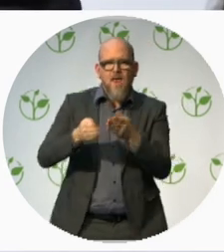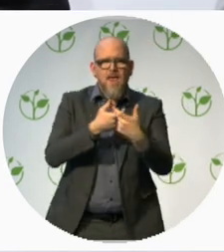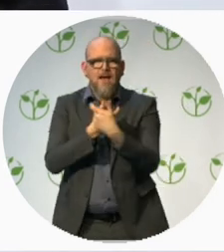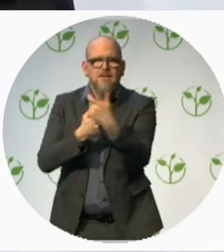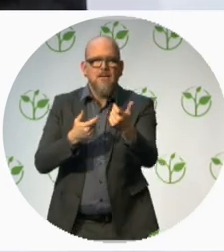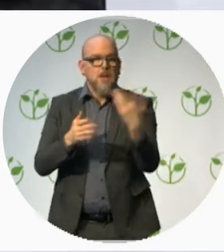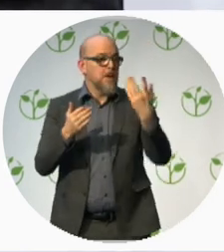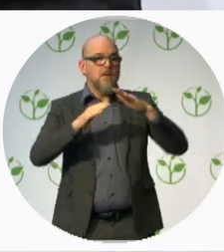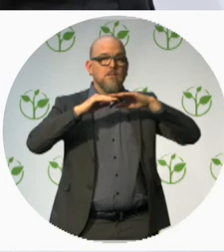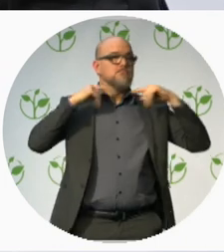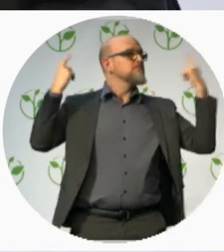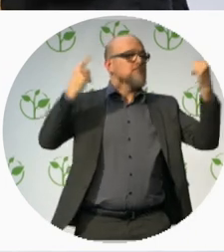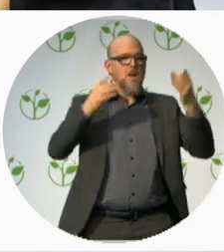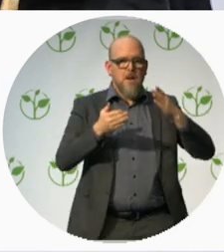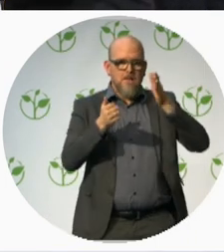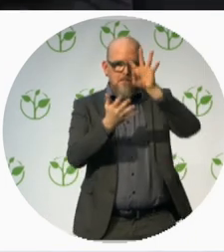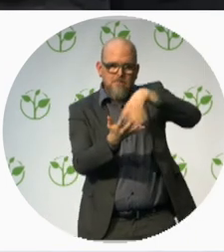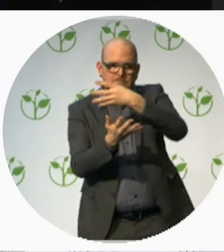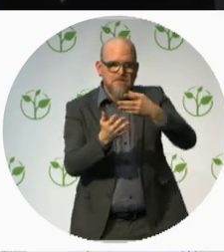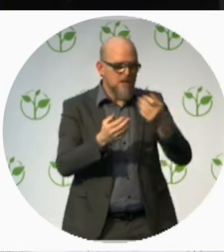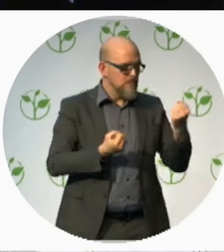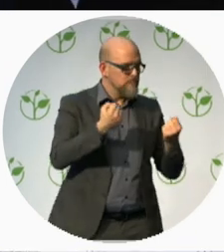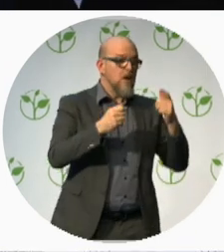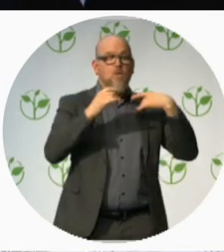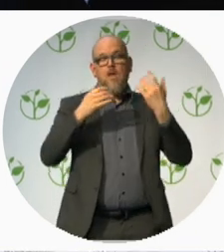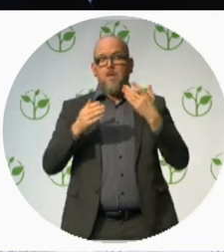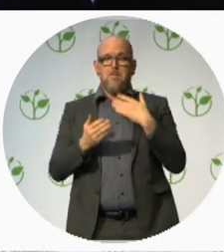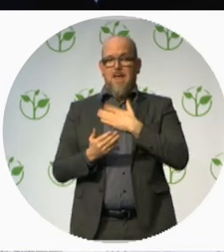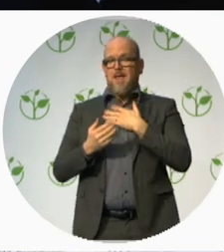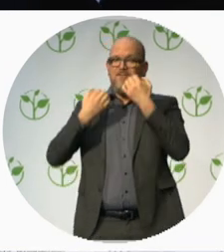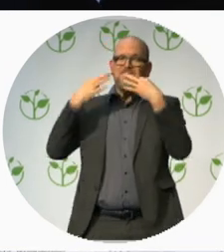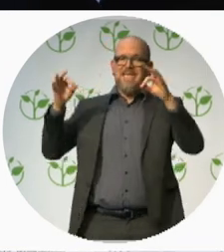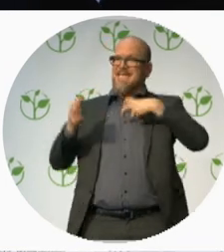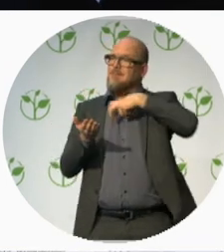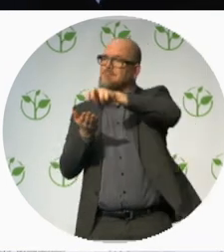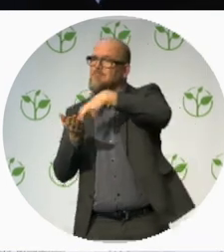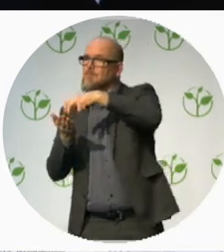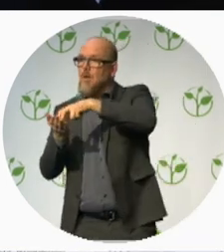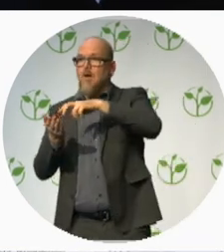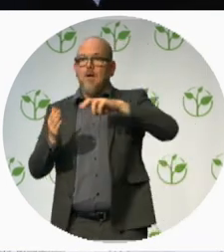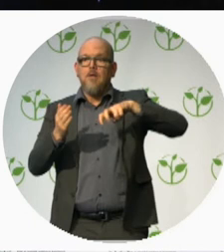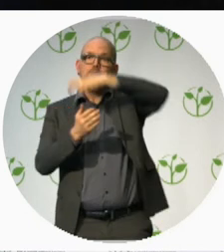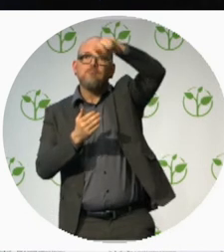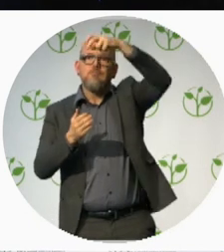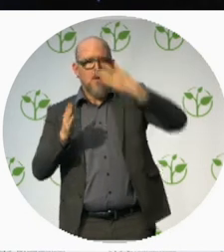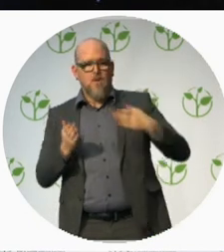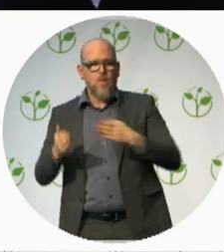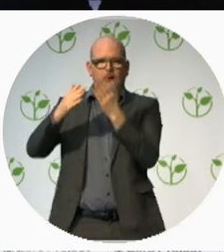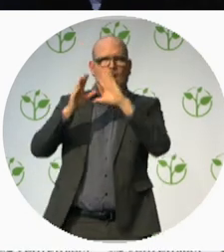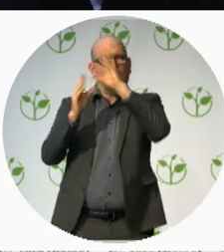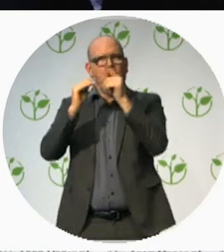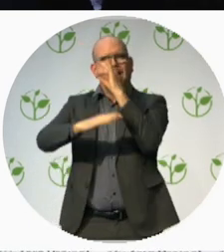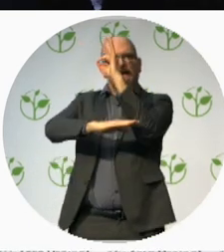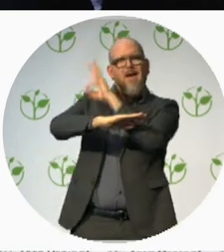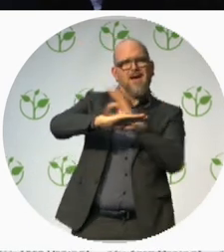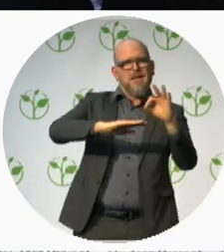outdoor areas, and ICT. The plan aims that all municipal agencies and companies will implement universal